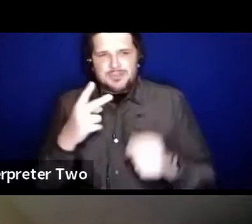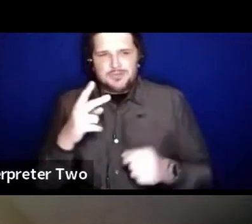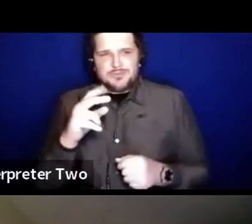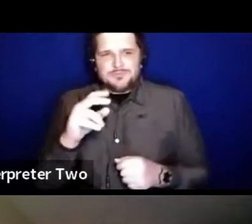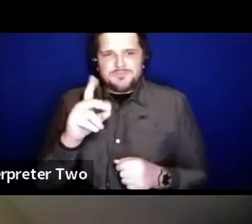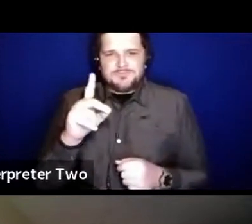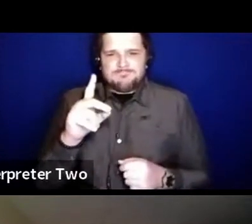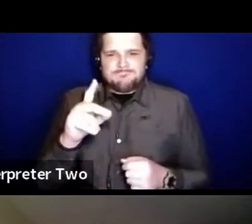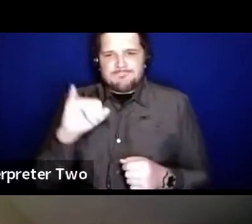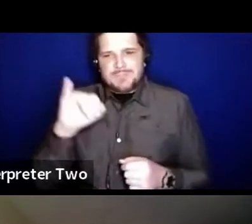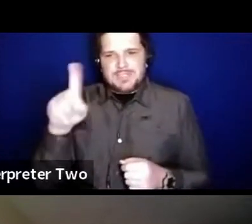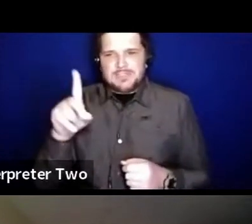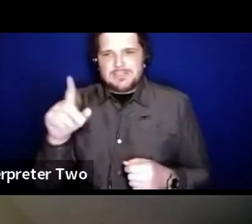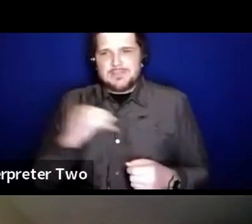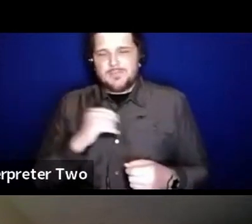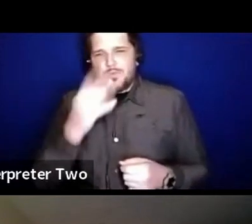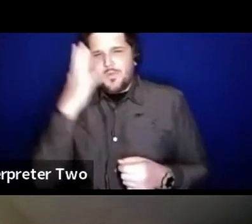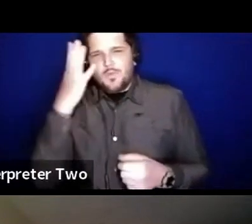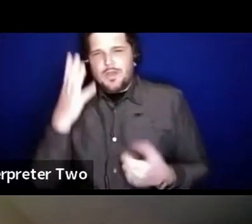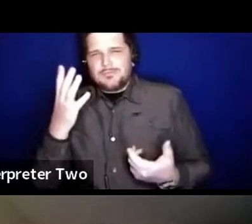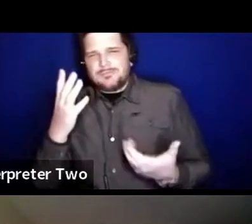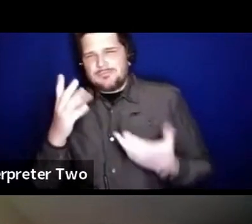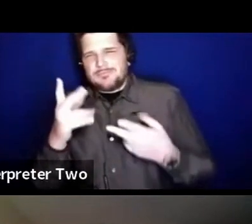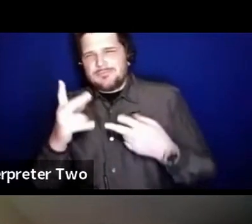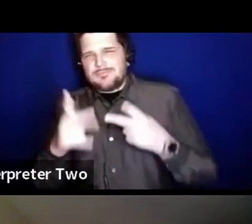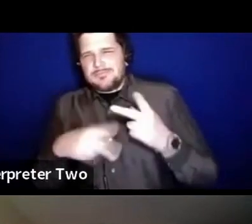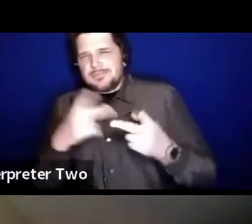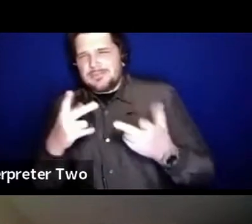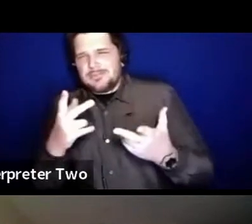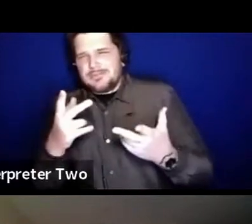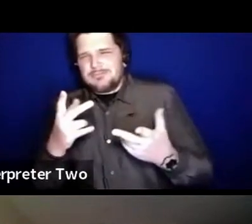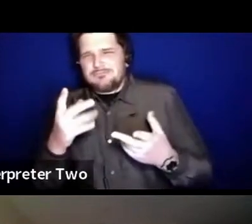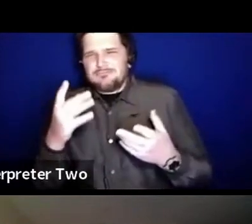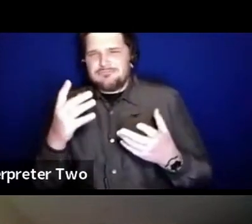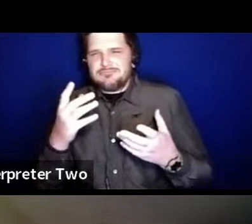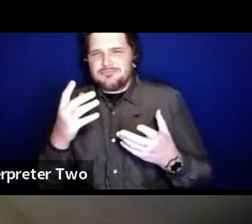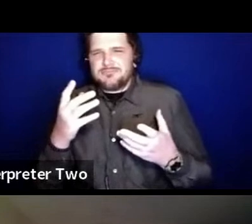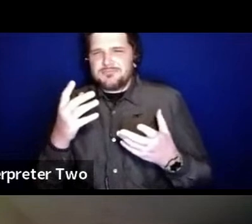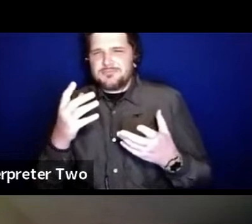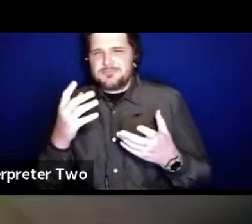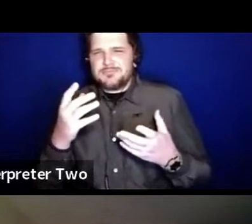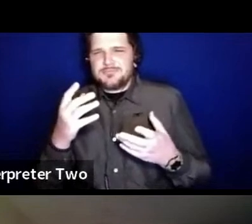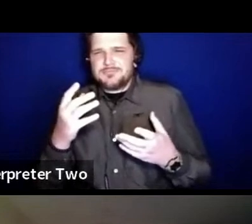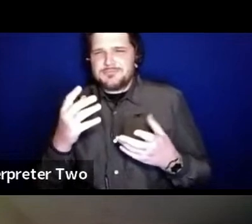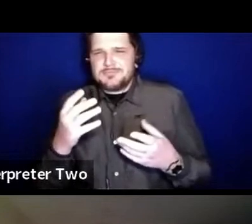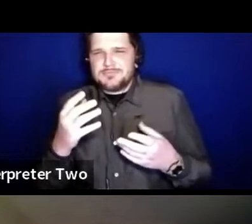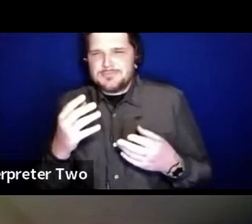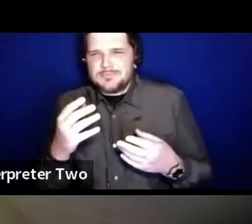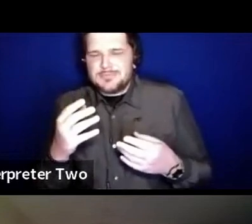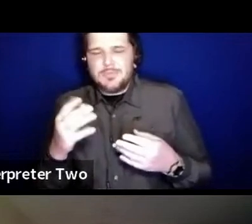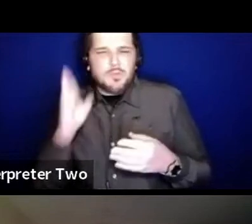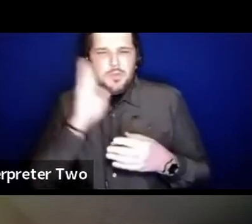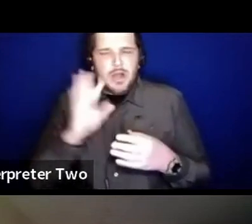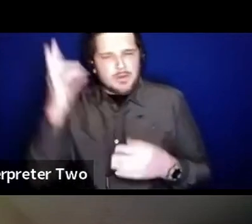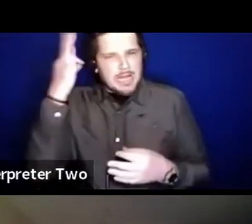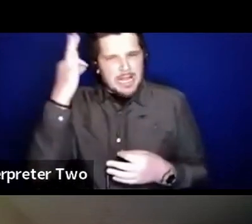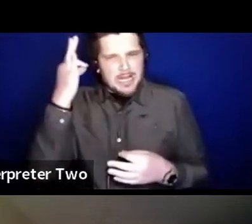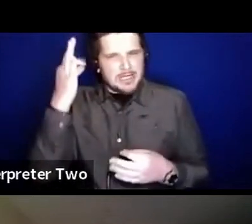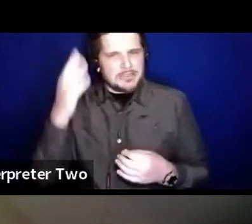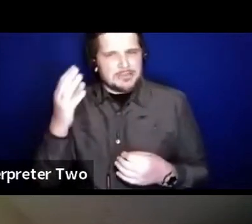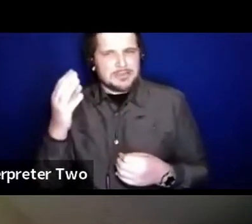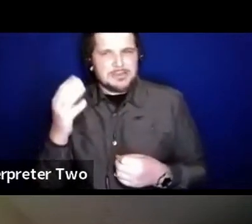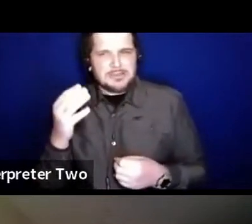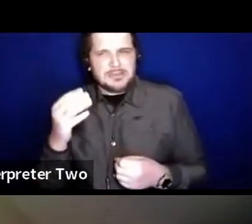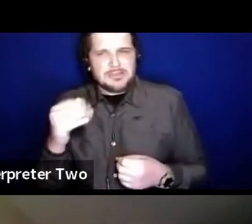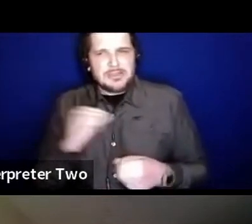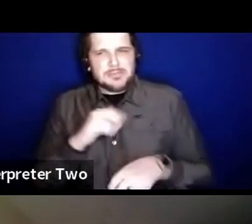a white kind of androgynous person with long brownish crew-colored hair. And